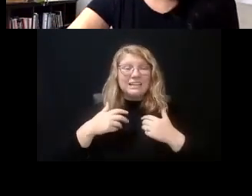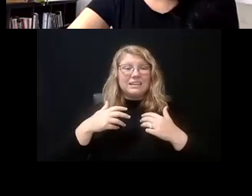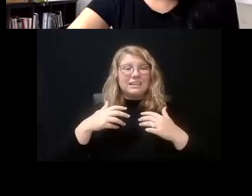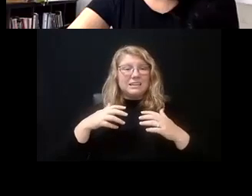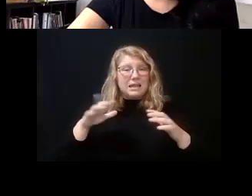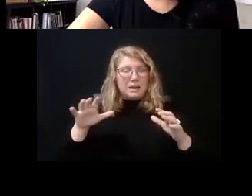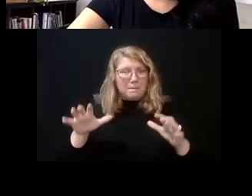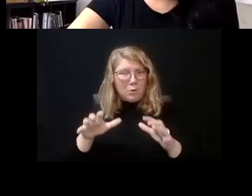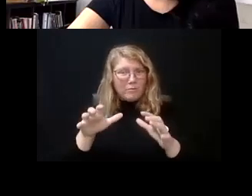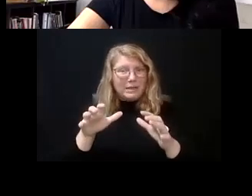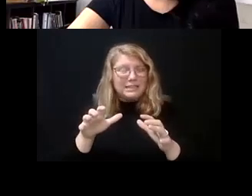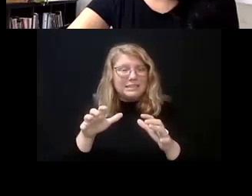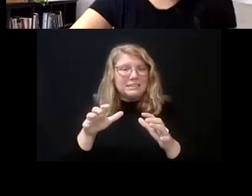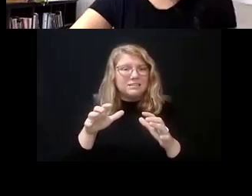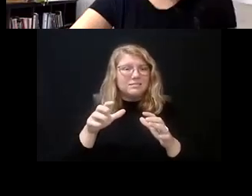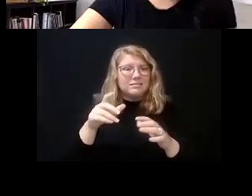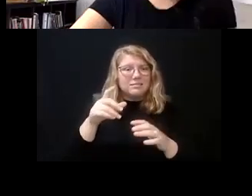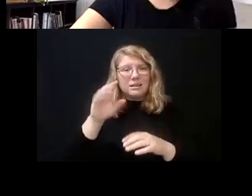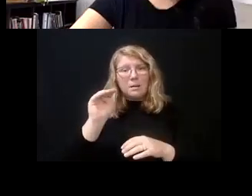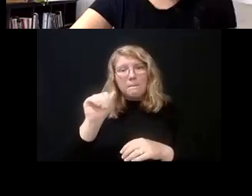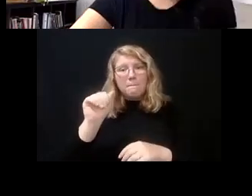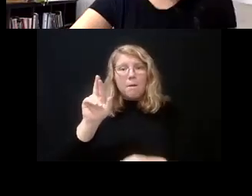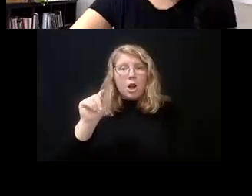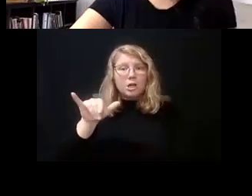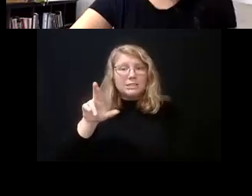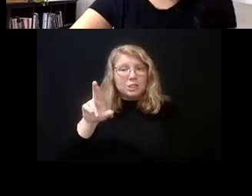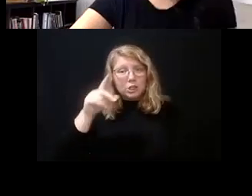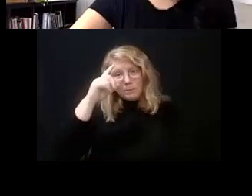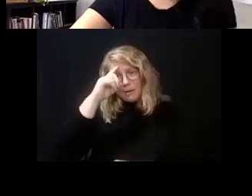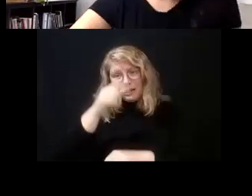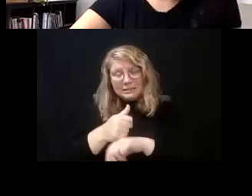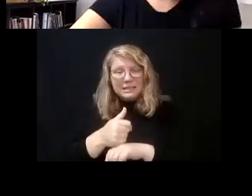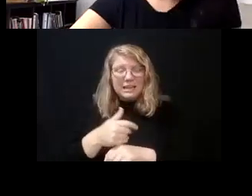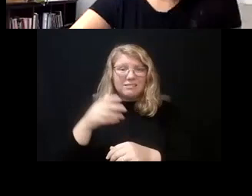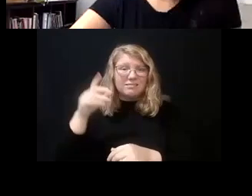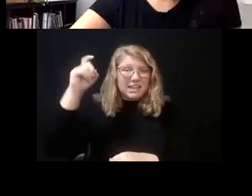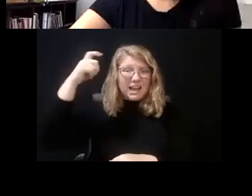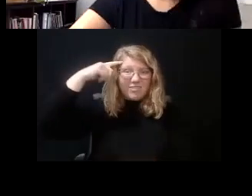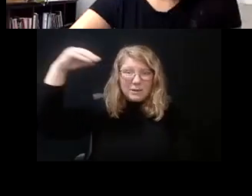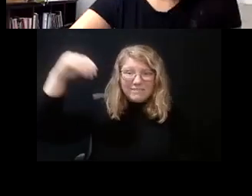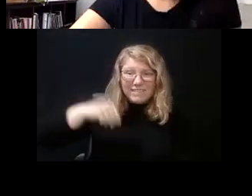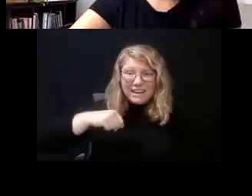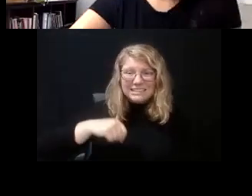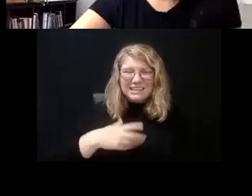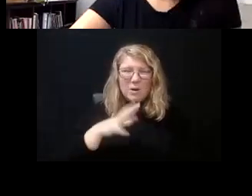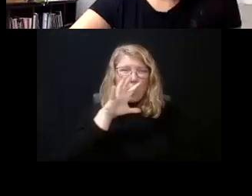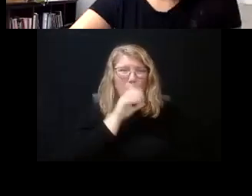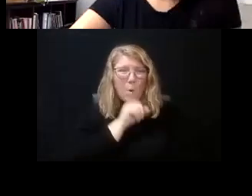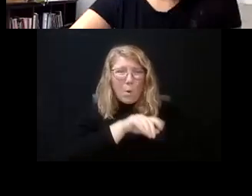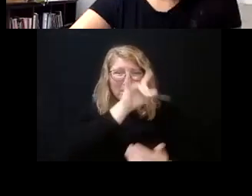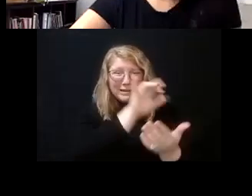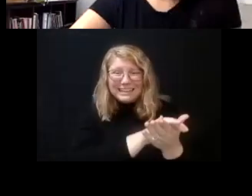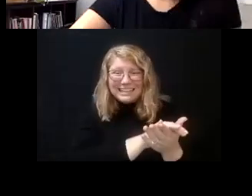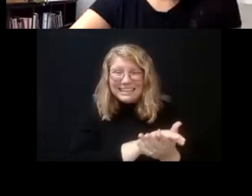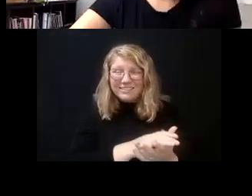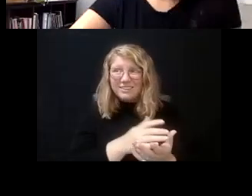really real, funding from government, outdated beliefs, a belief that